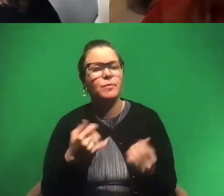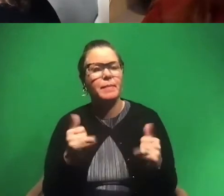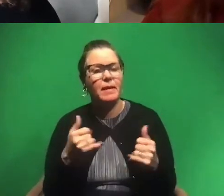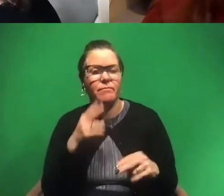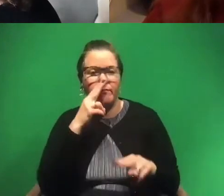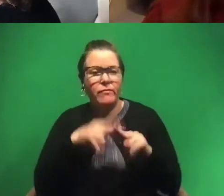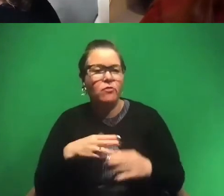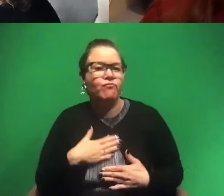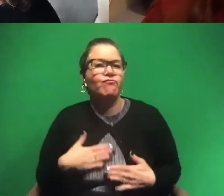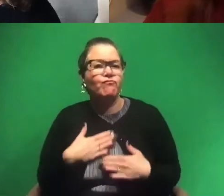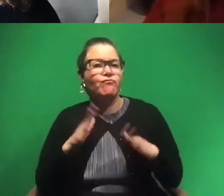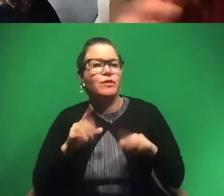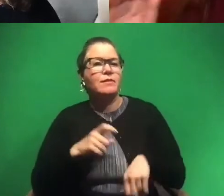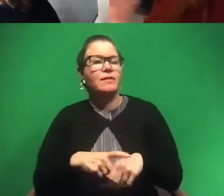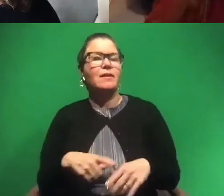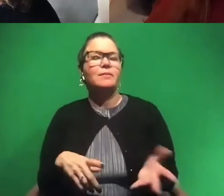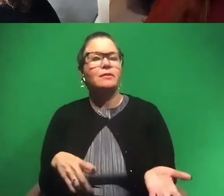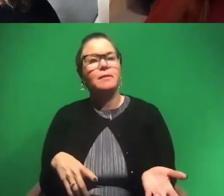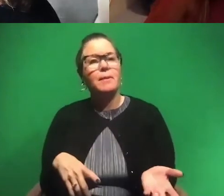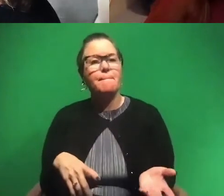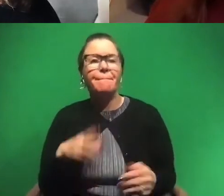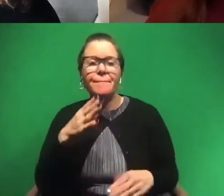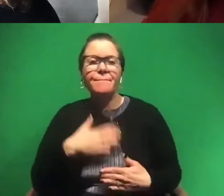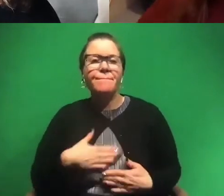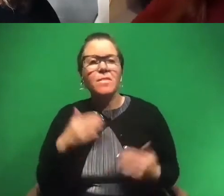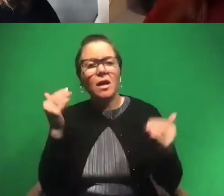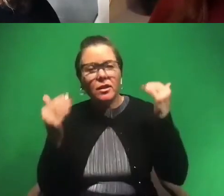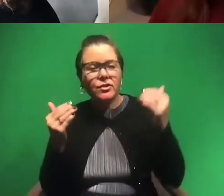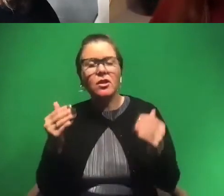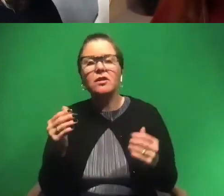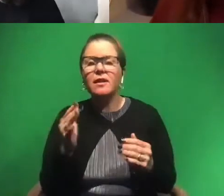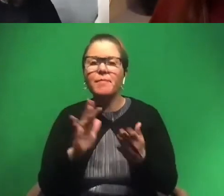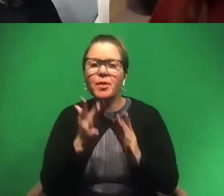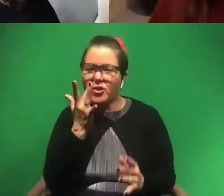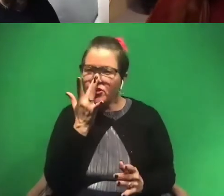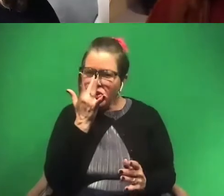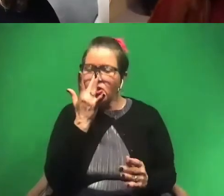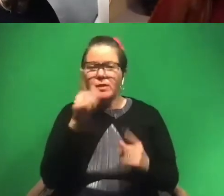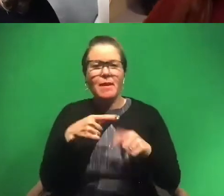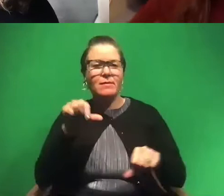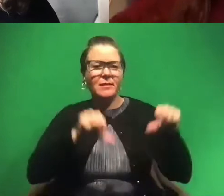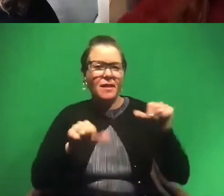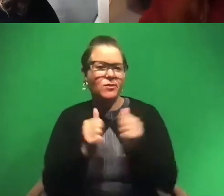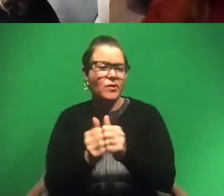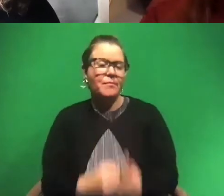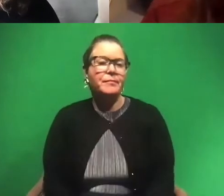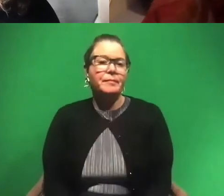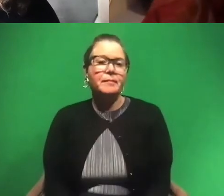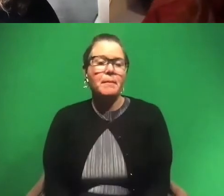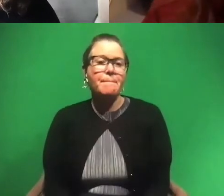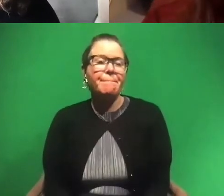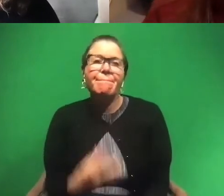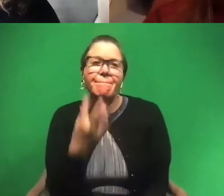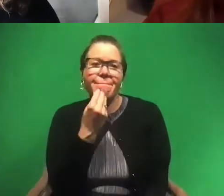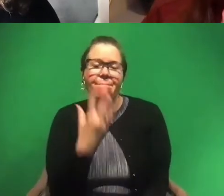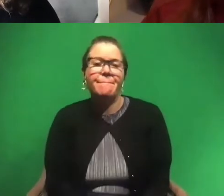great time. We really like talk. It's just like a good time for adults to nerd out about science together. It's lovely. And so